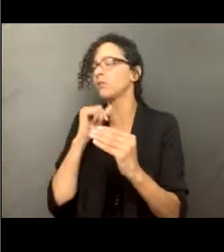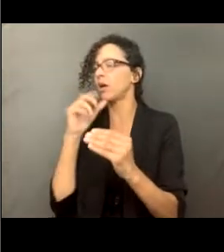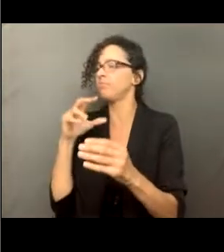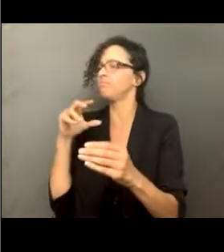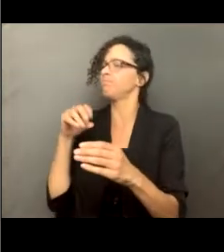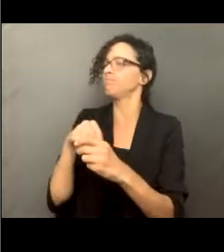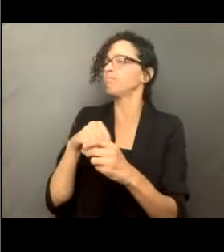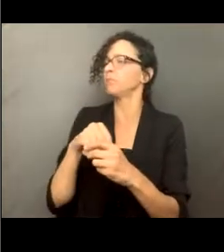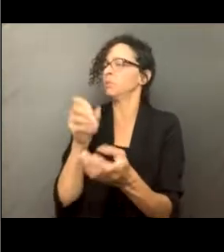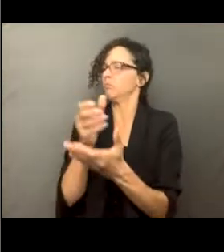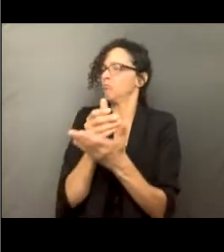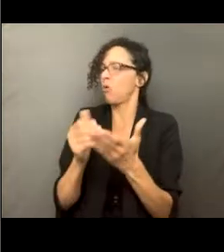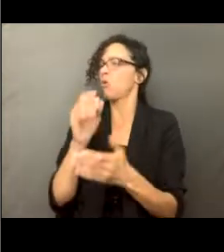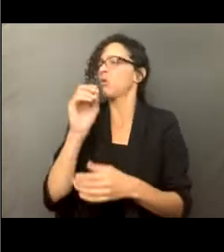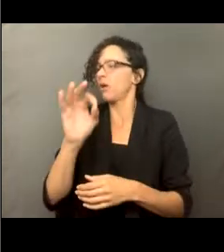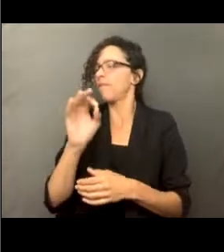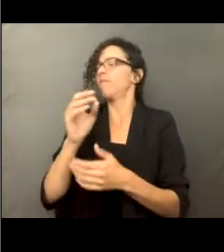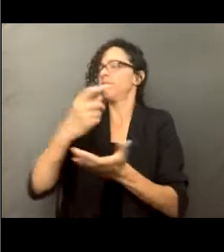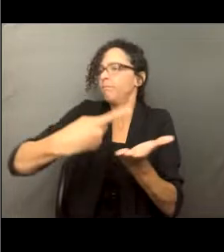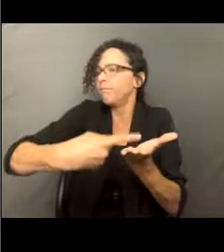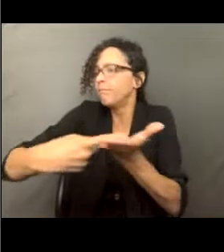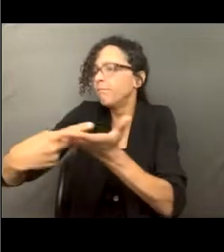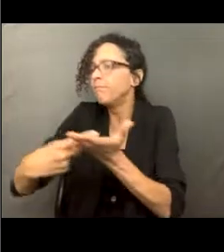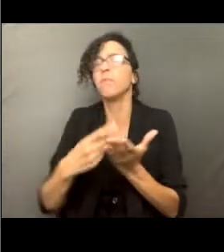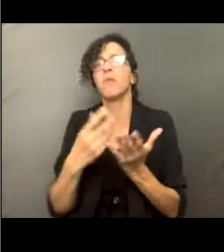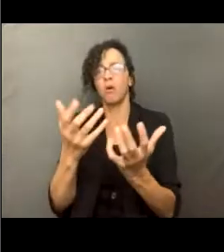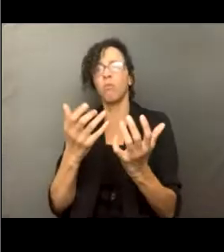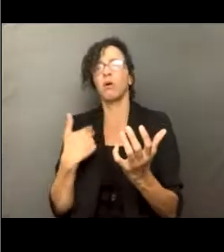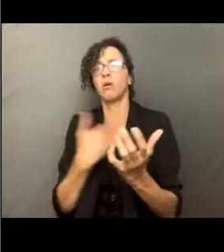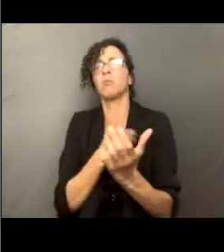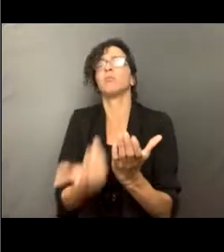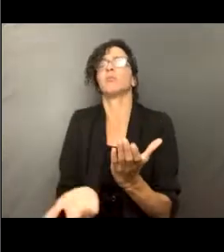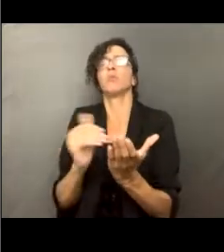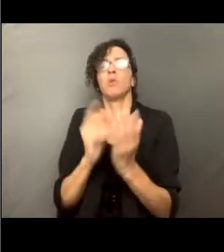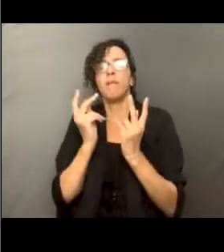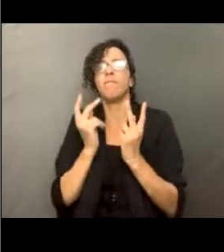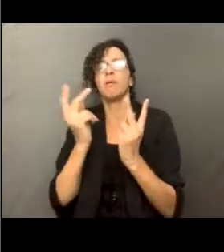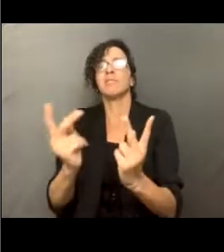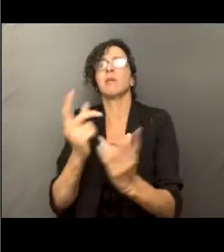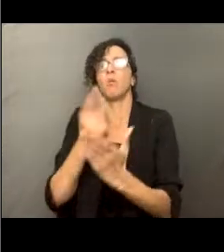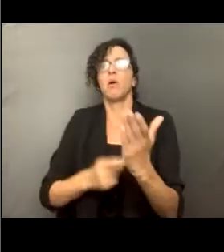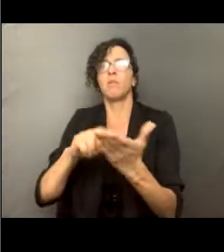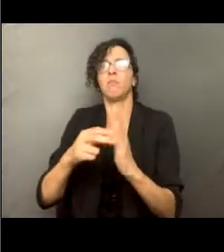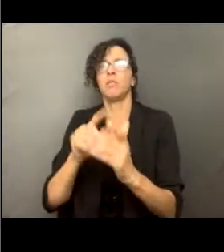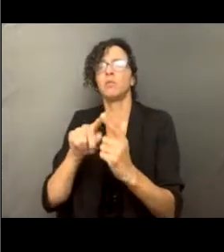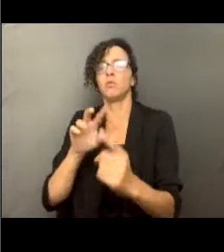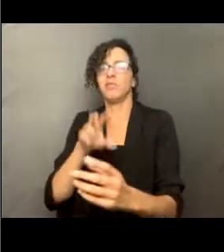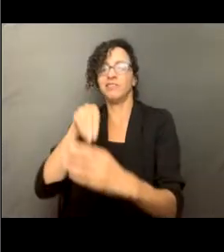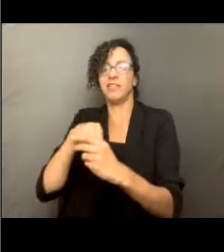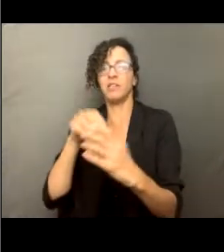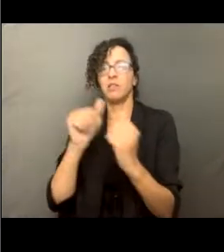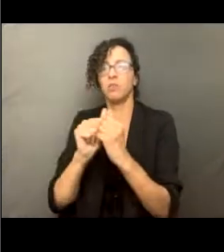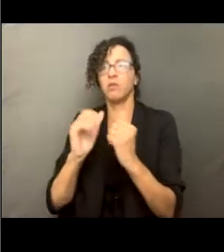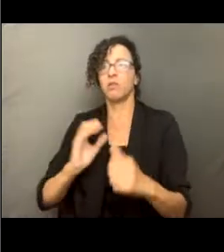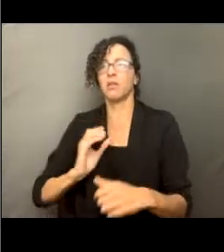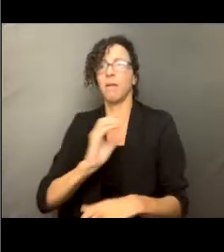revisit what it means to engage with commission staff, one, and then two, and maybe this isn't the appropriate